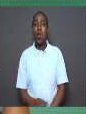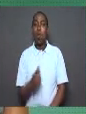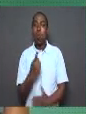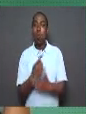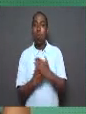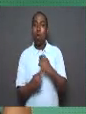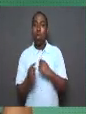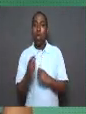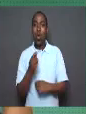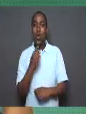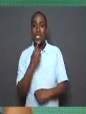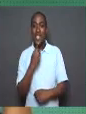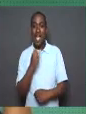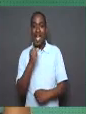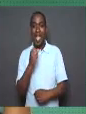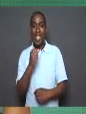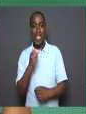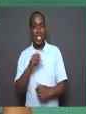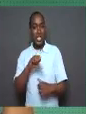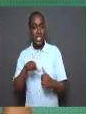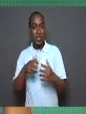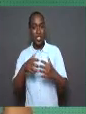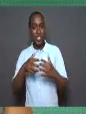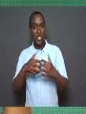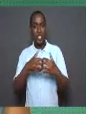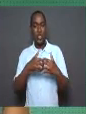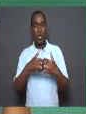monosaccharides join together to form and